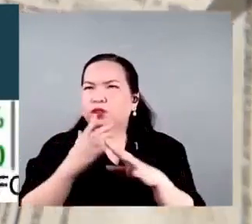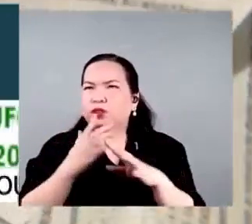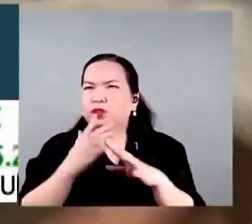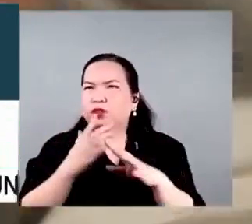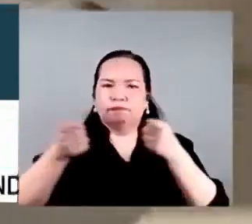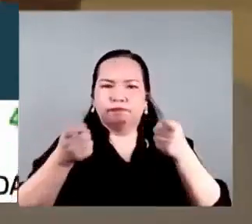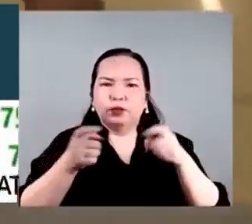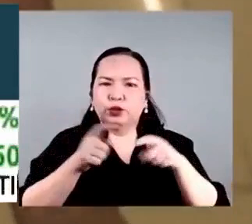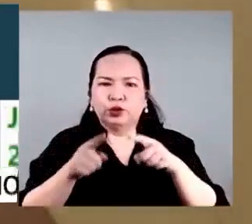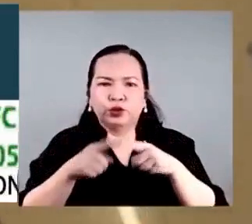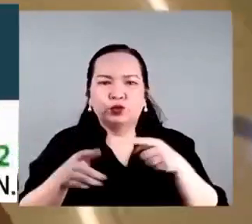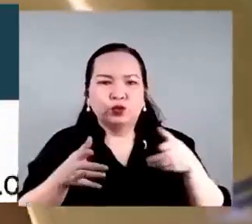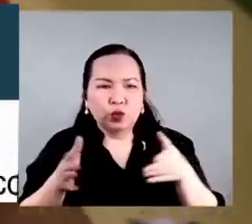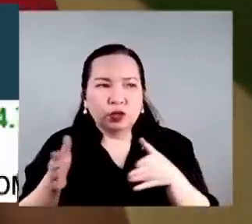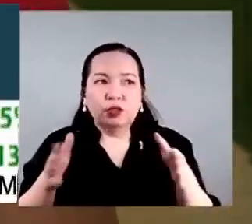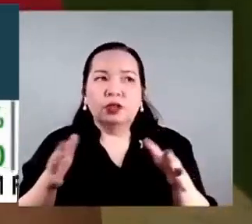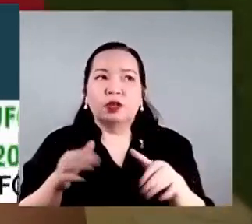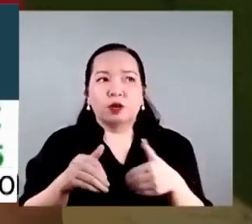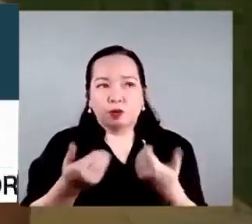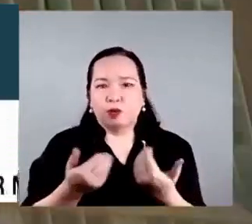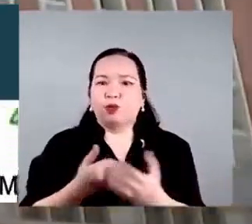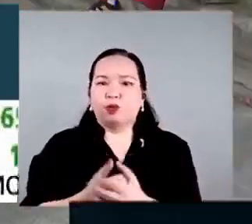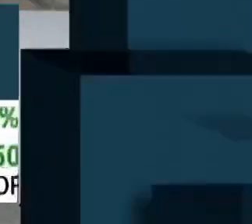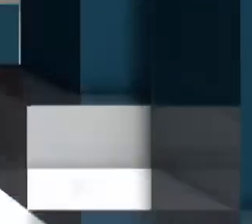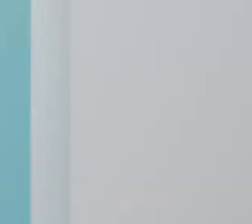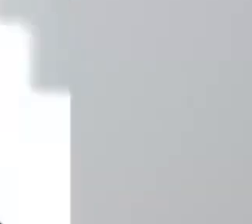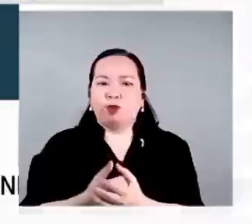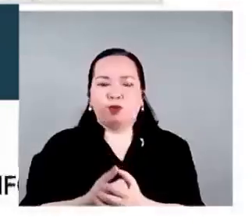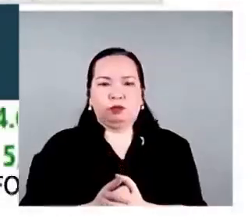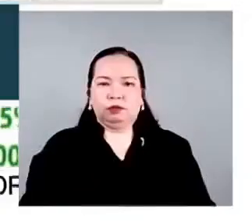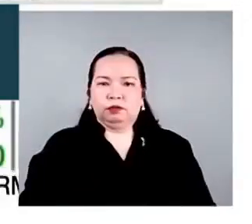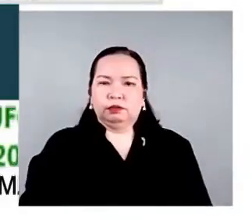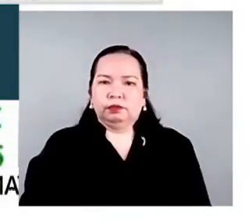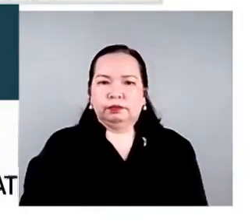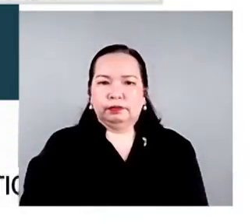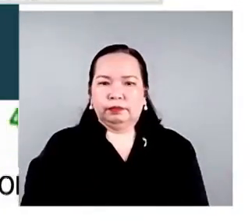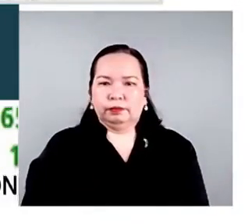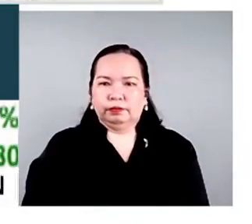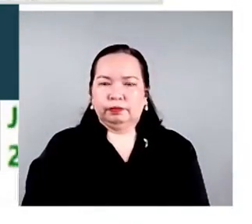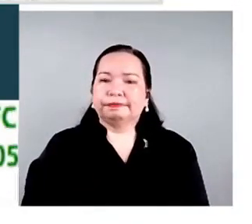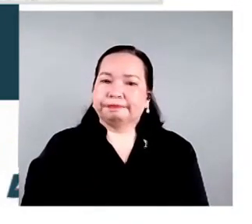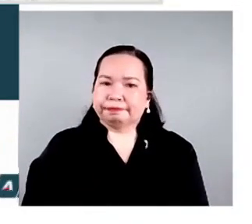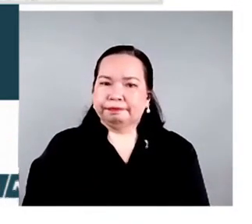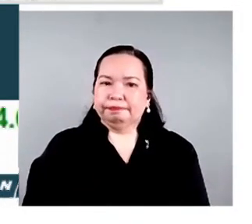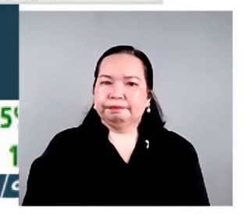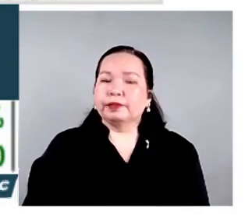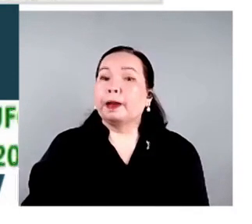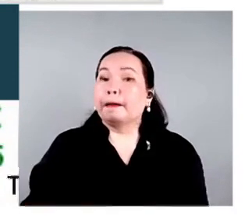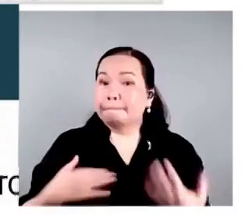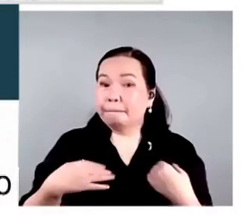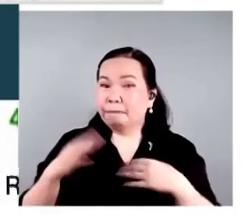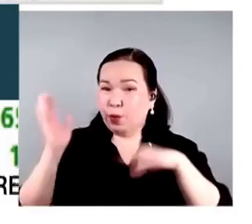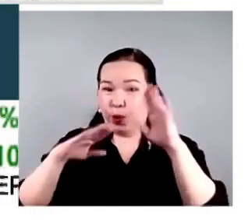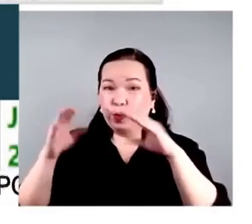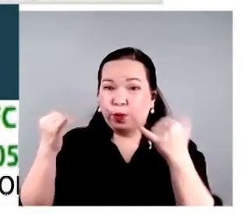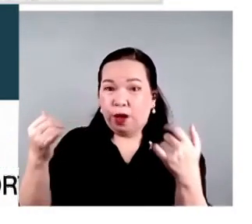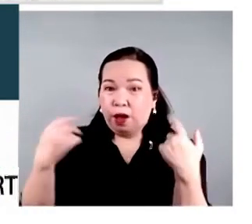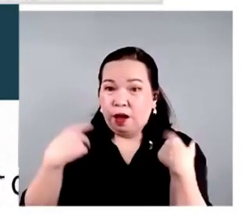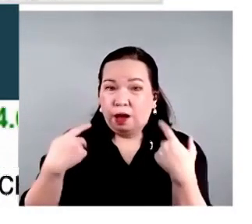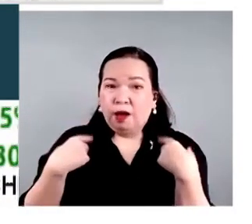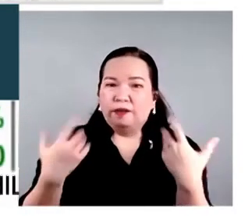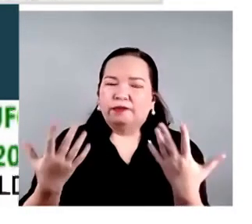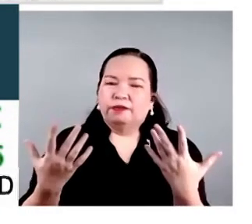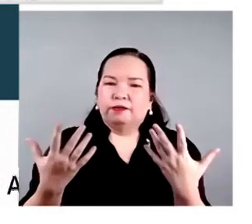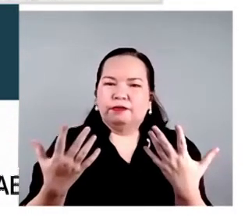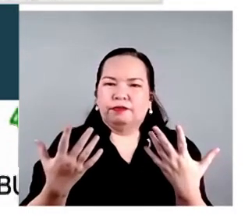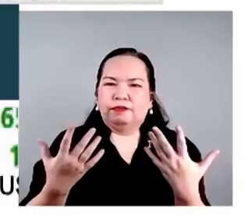health standards amid the pandemic. Ang problema po kasi natin dito ay meron tayong